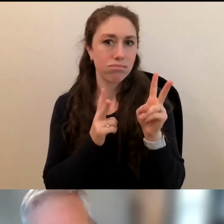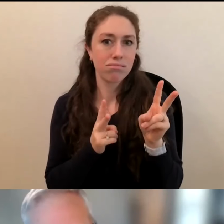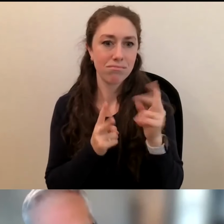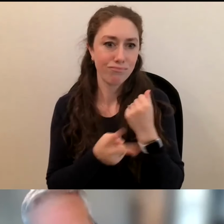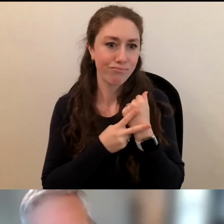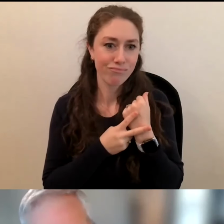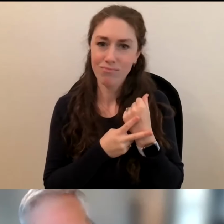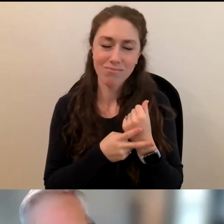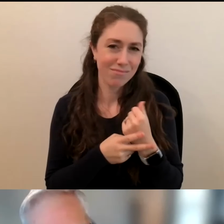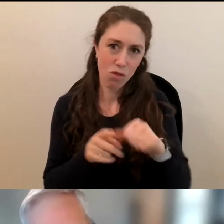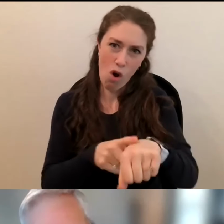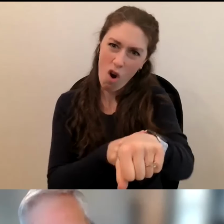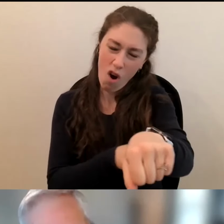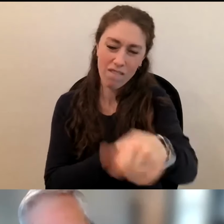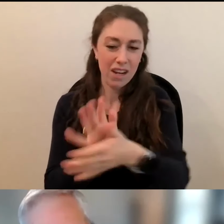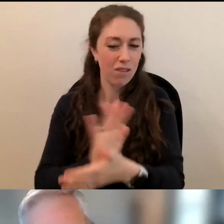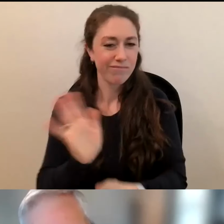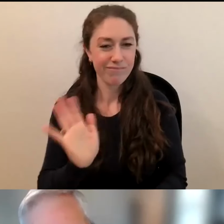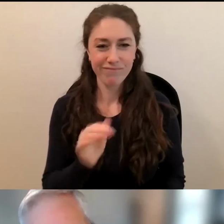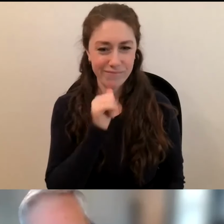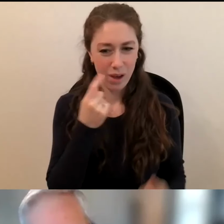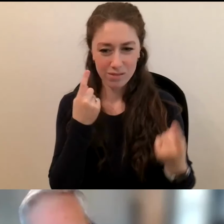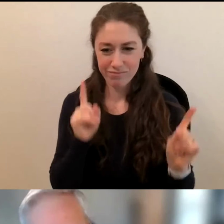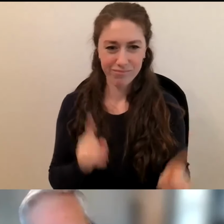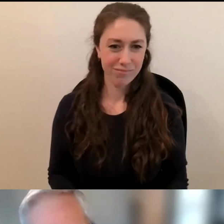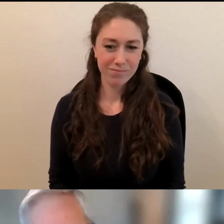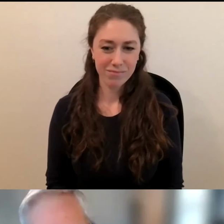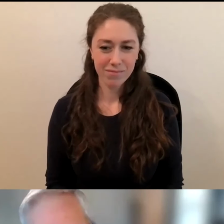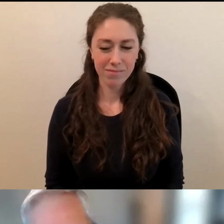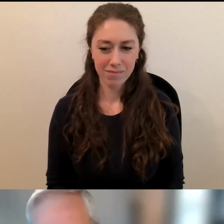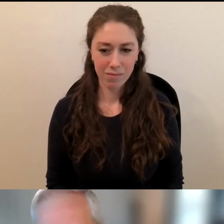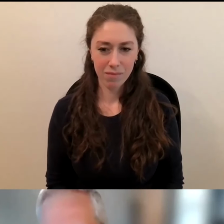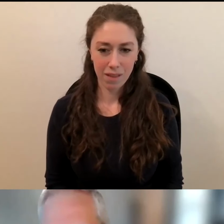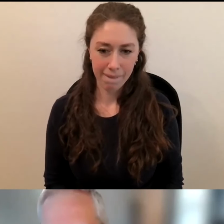longer format stuff. So what I started doing was